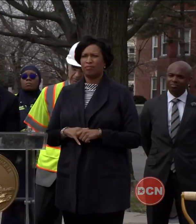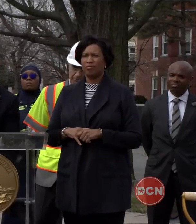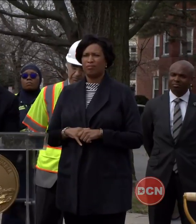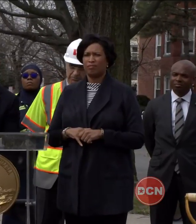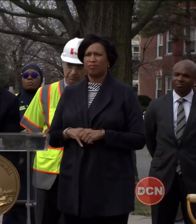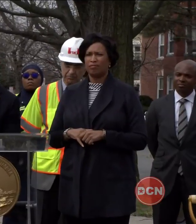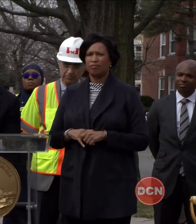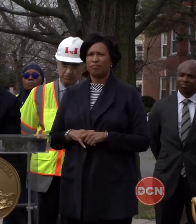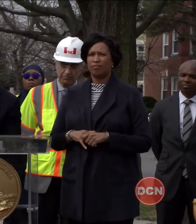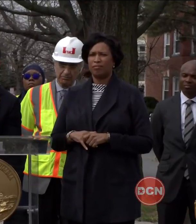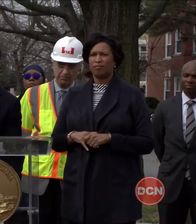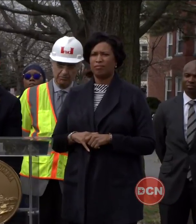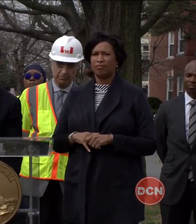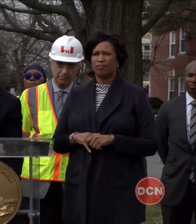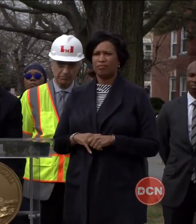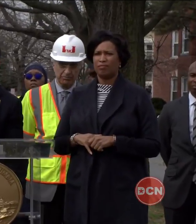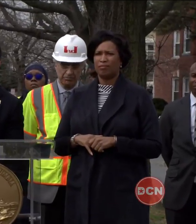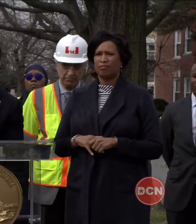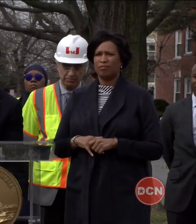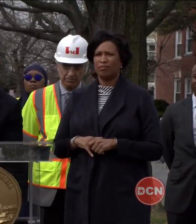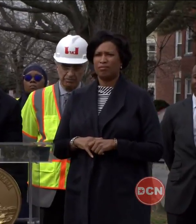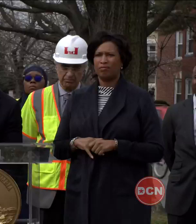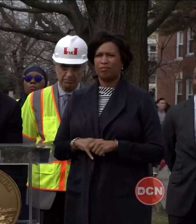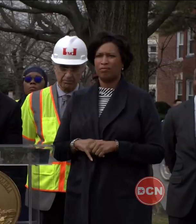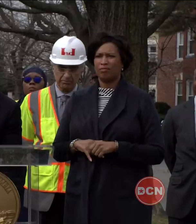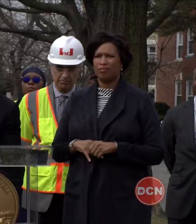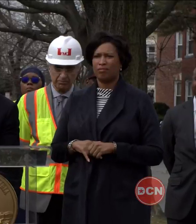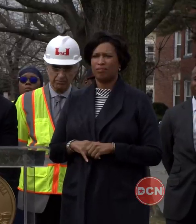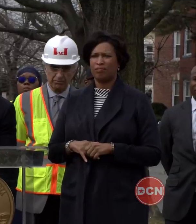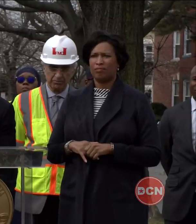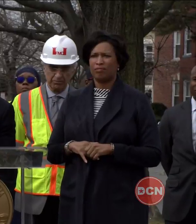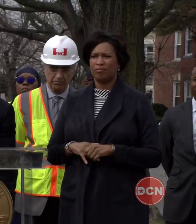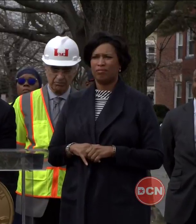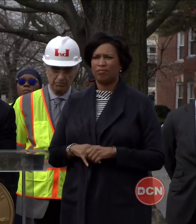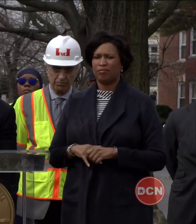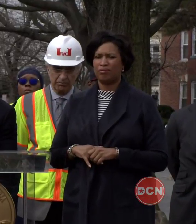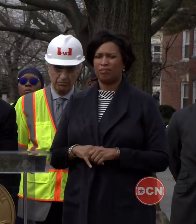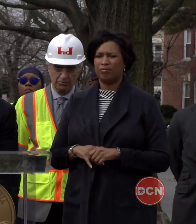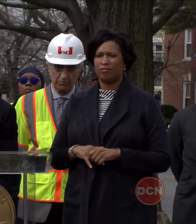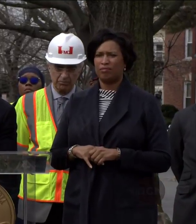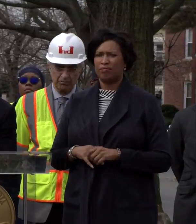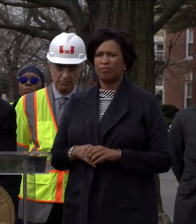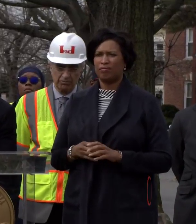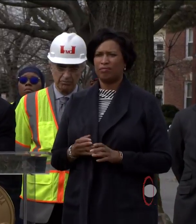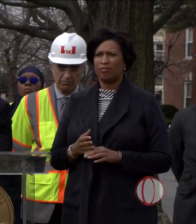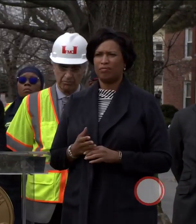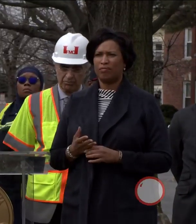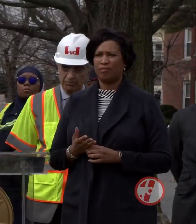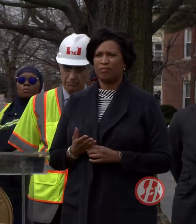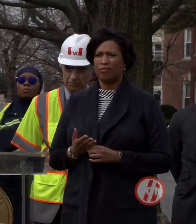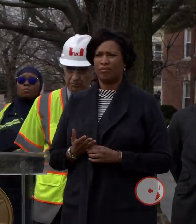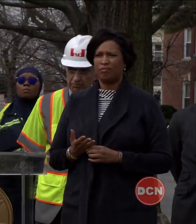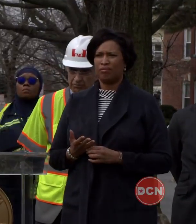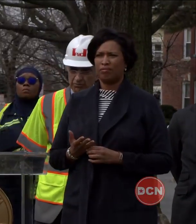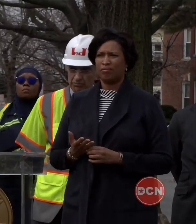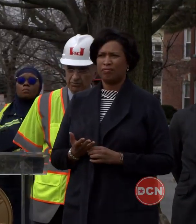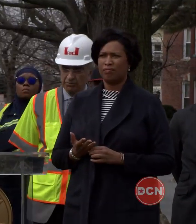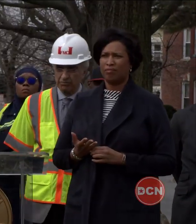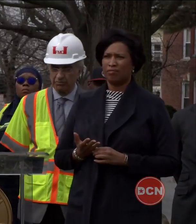an individual can file a claim if they have experienced damage that they believe is due to a pothole.